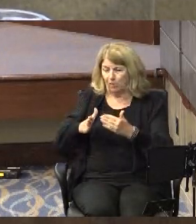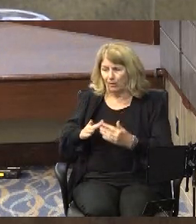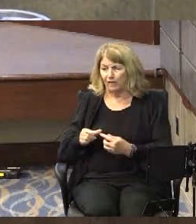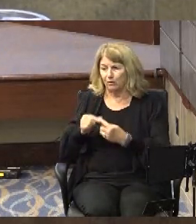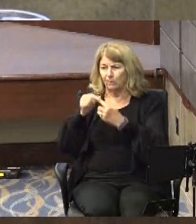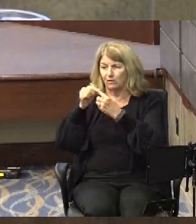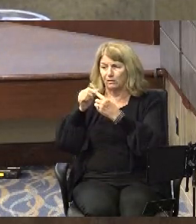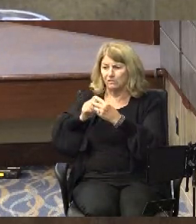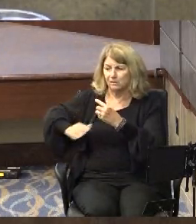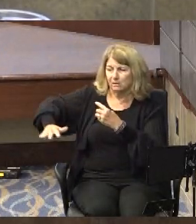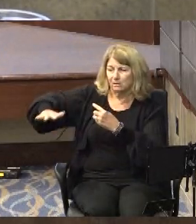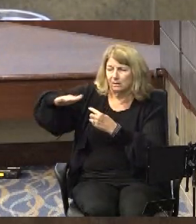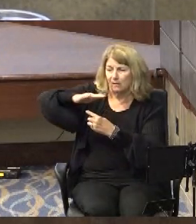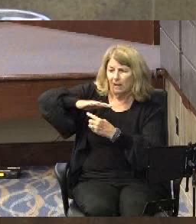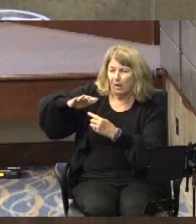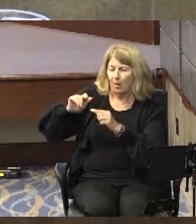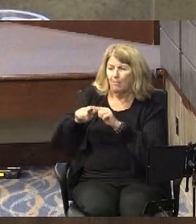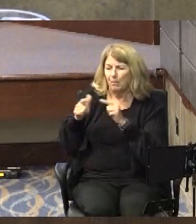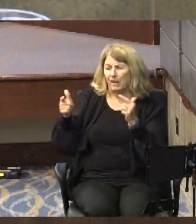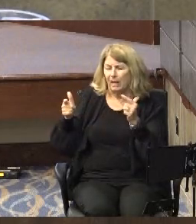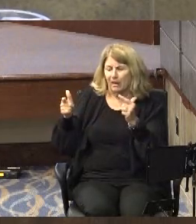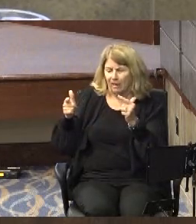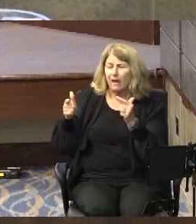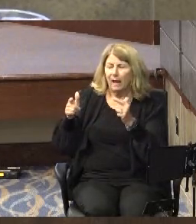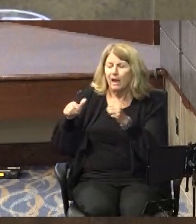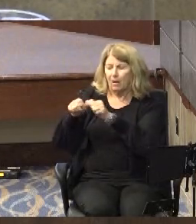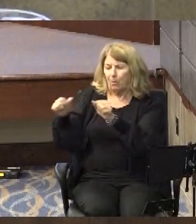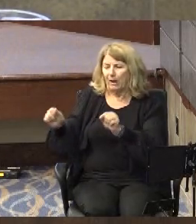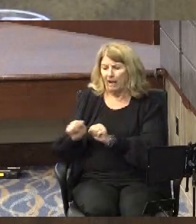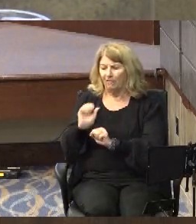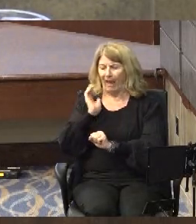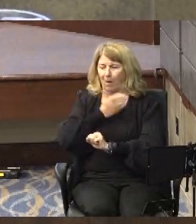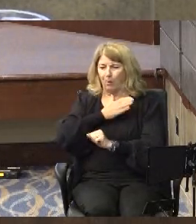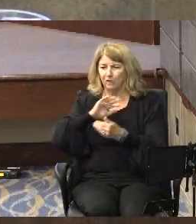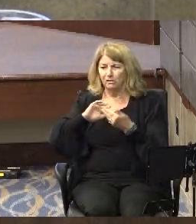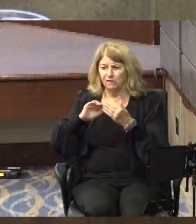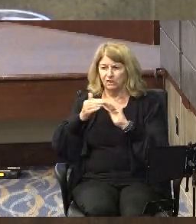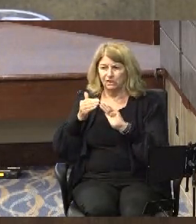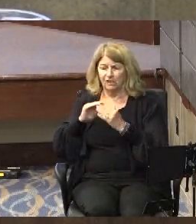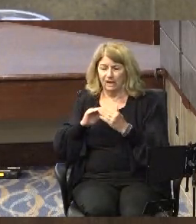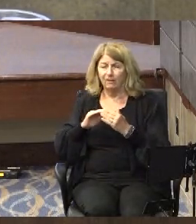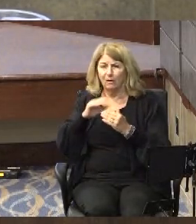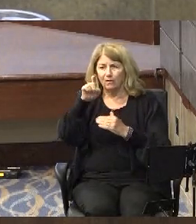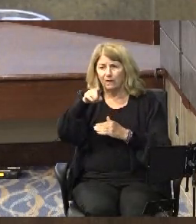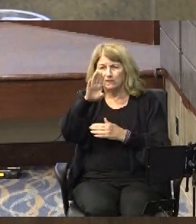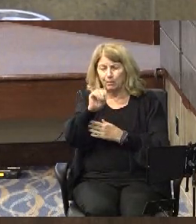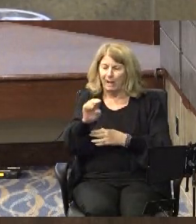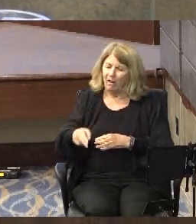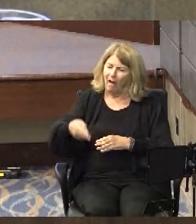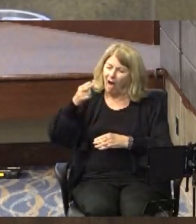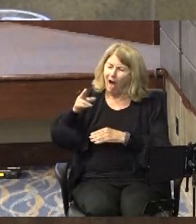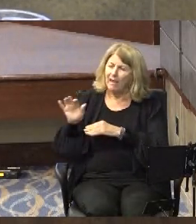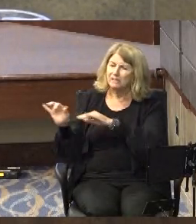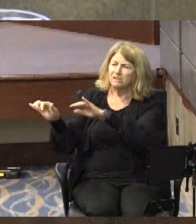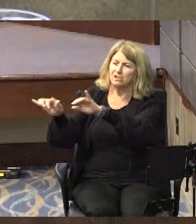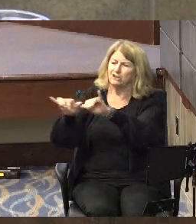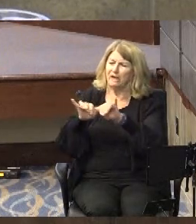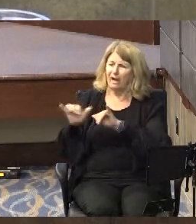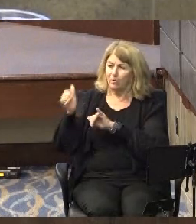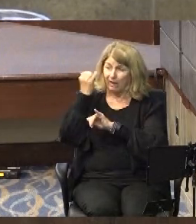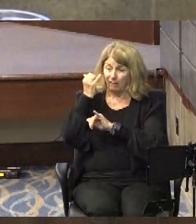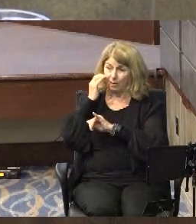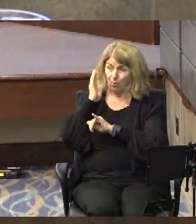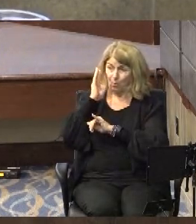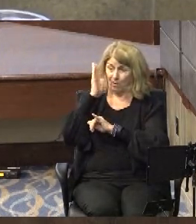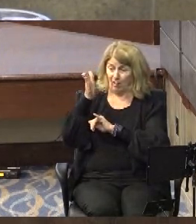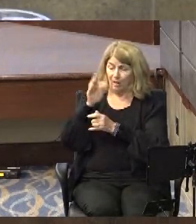major commercial corridors of our city. And there needs to be, as Councilmember Holmes says, a very high standard if we're going to change that. And